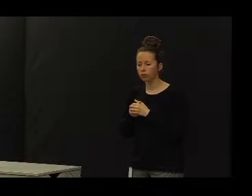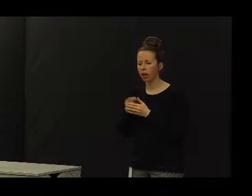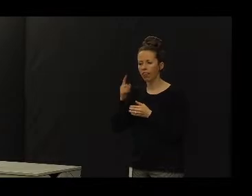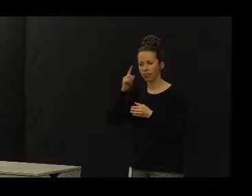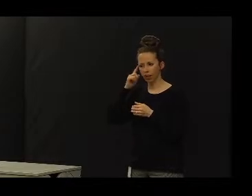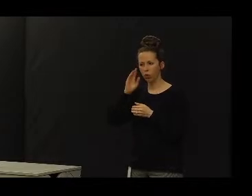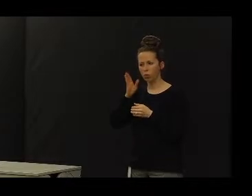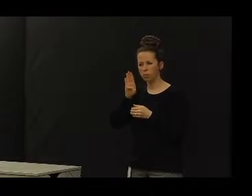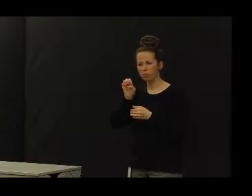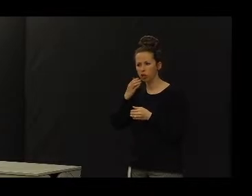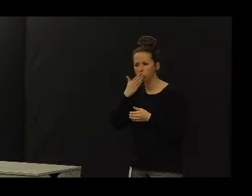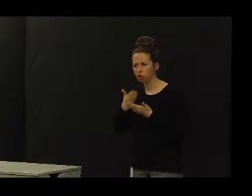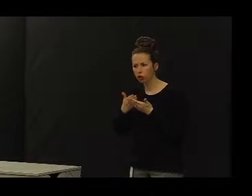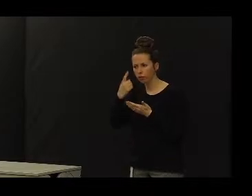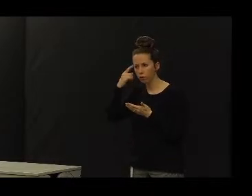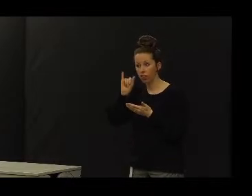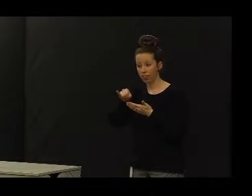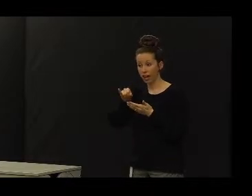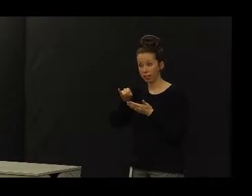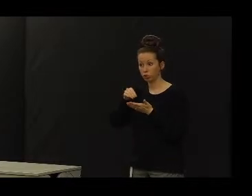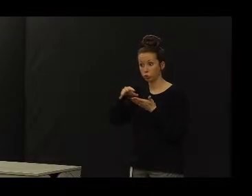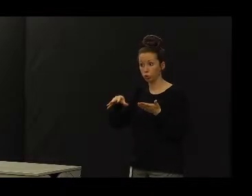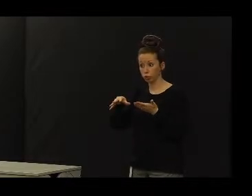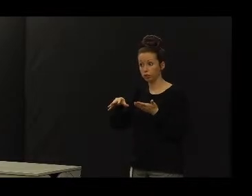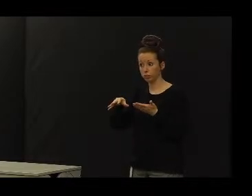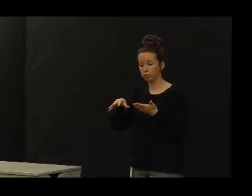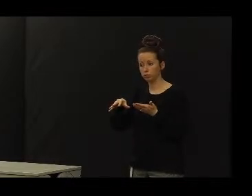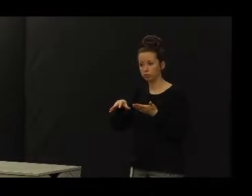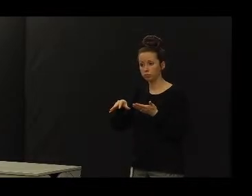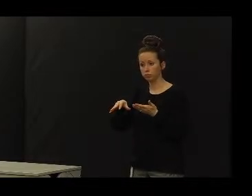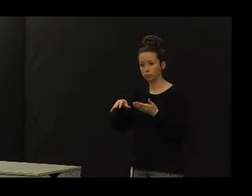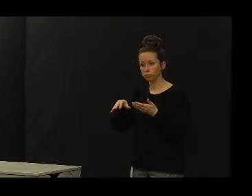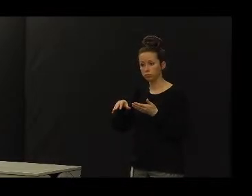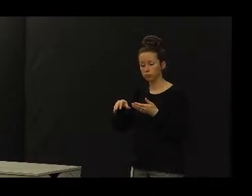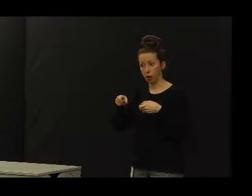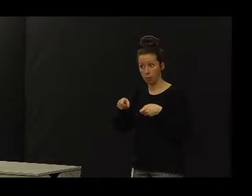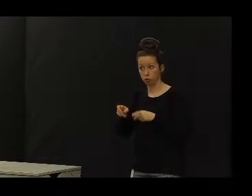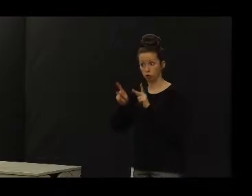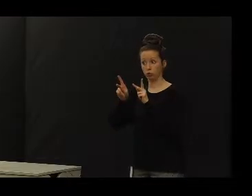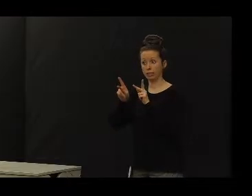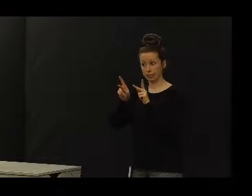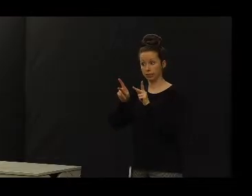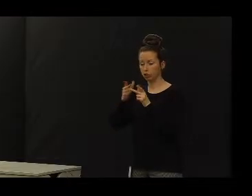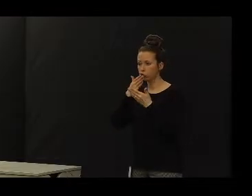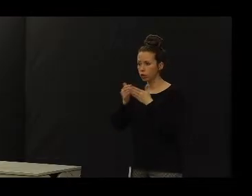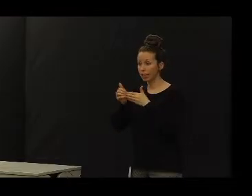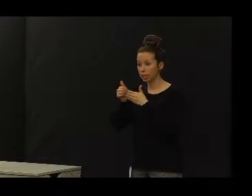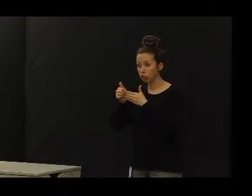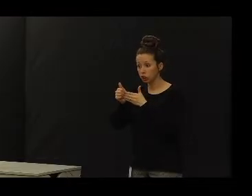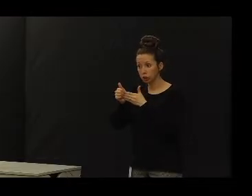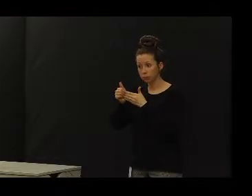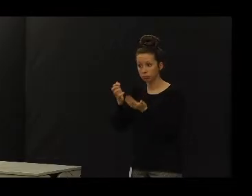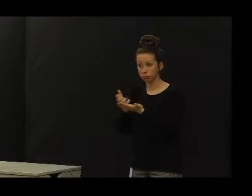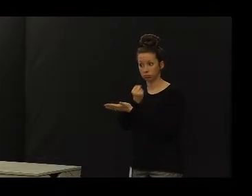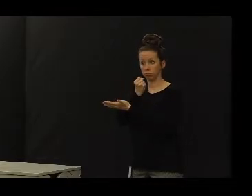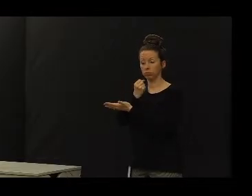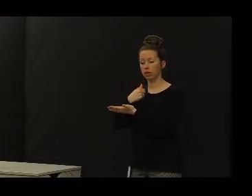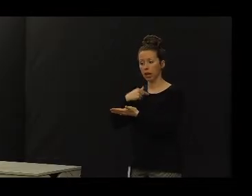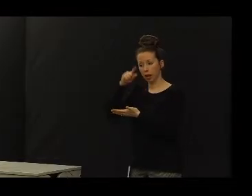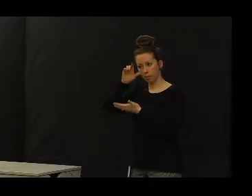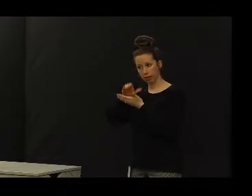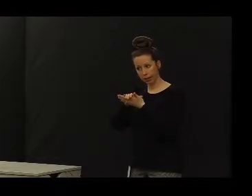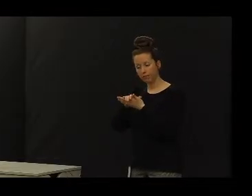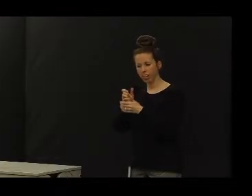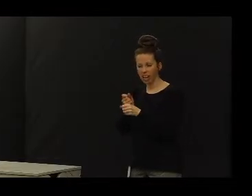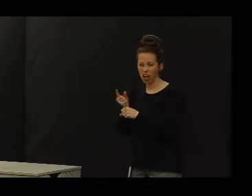would be really good for the student to be an annual opportunity. It'd be a really good leadership thing that I believe that an